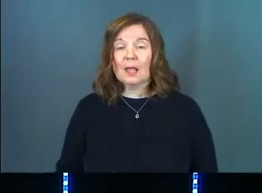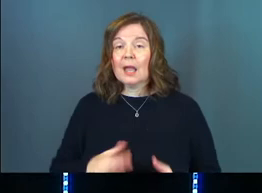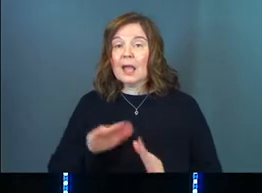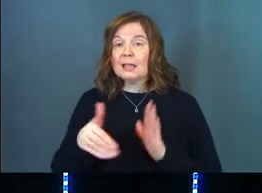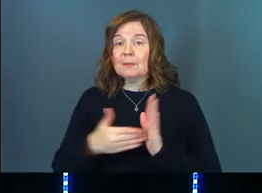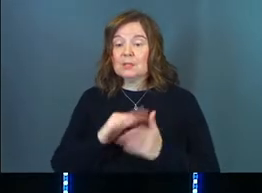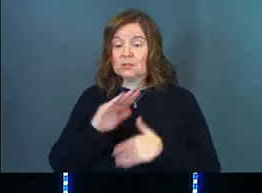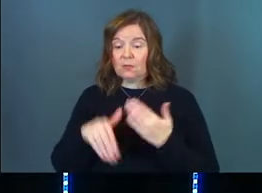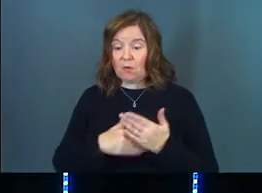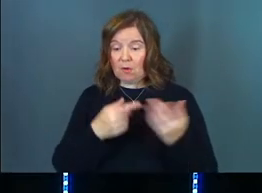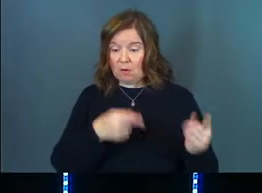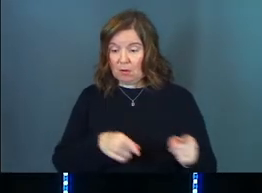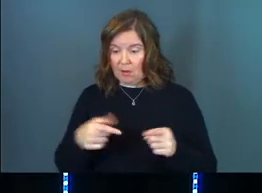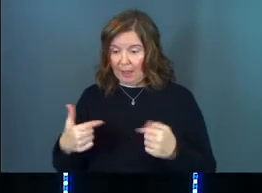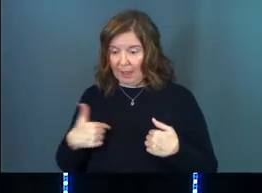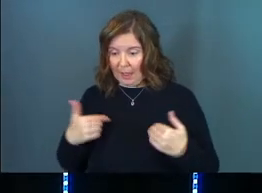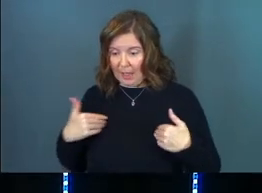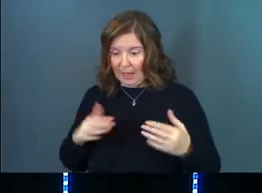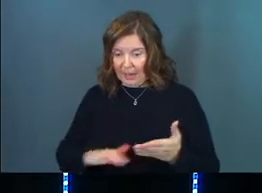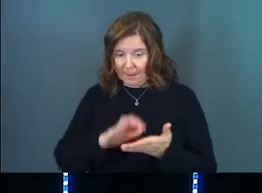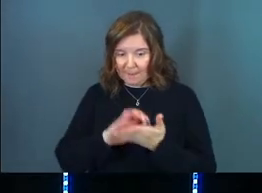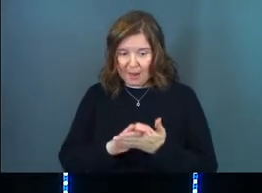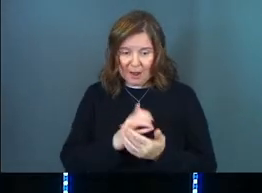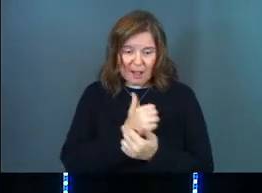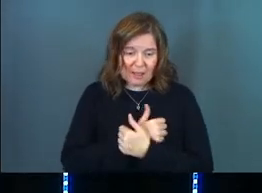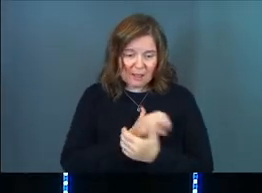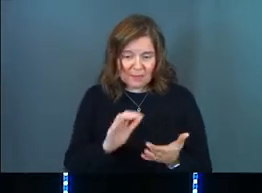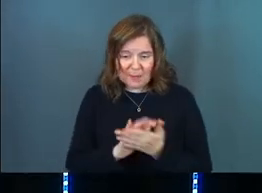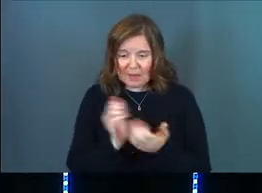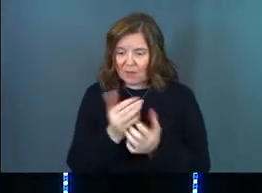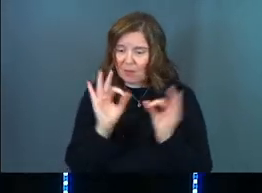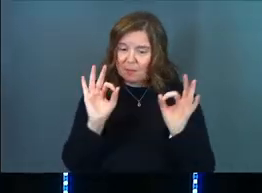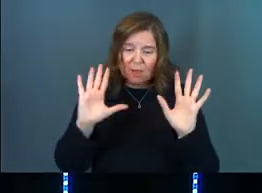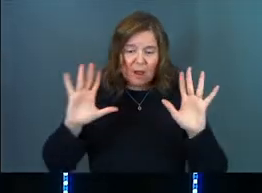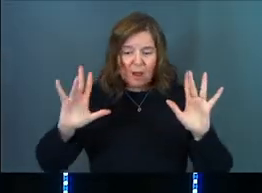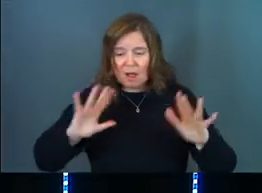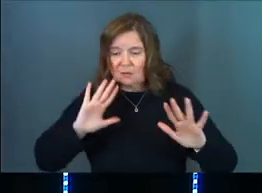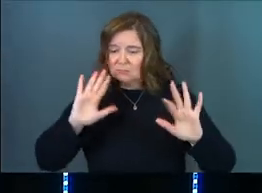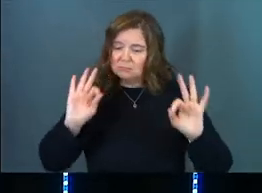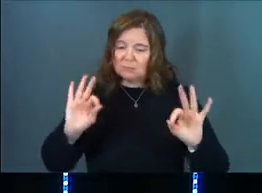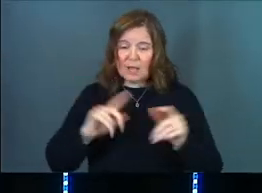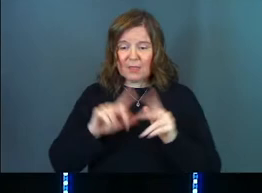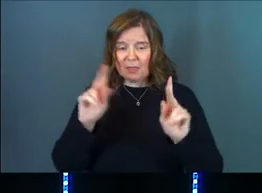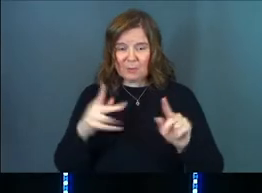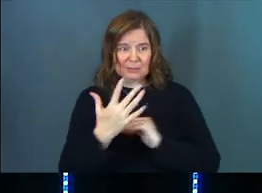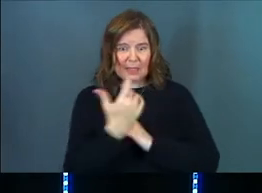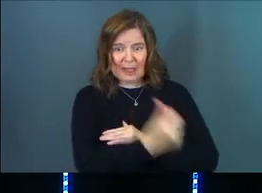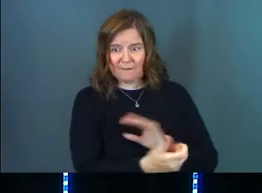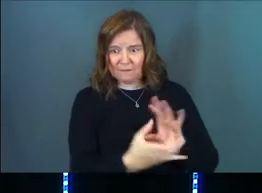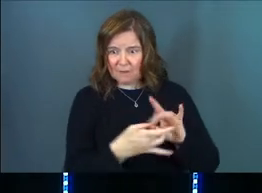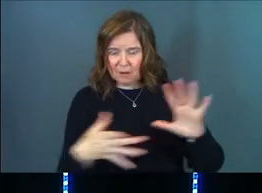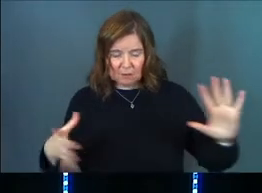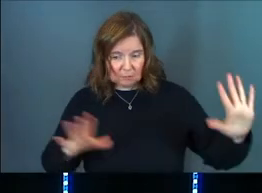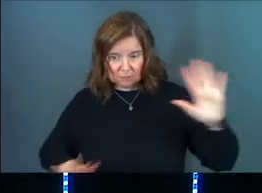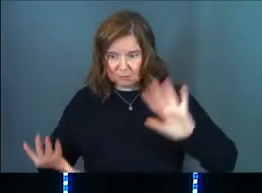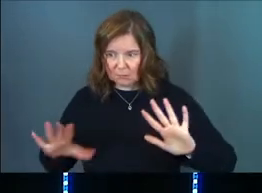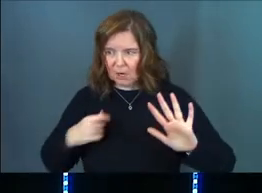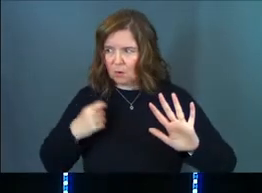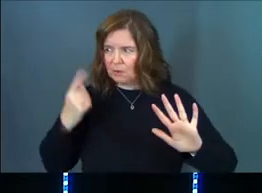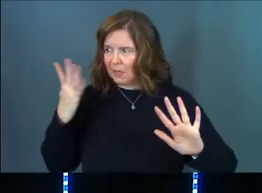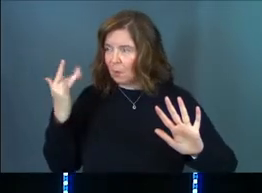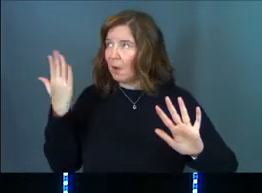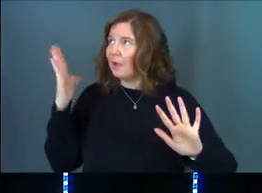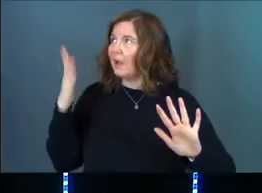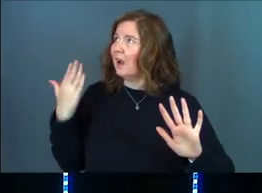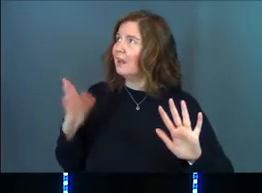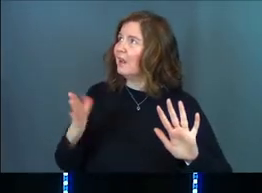And in the midst of all of this, I had a marriage and I loved the marriage and everything was beautiful and glorious. And then the person left. And I don't understand